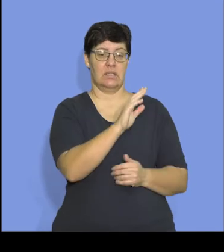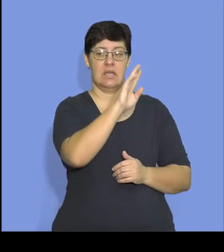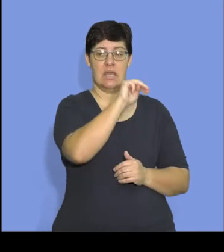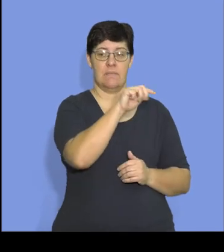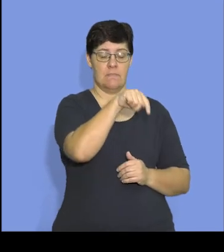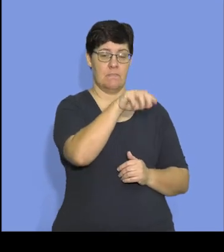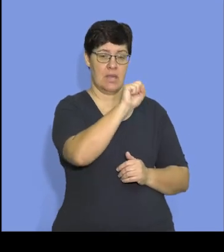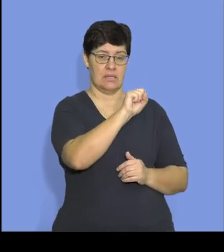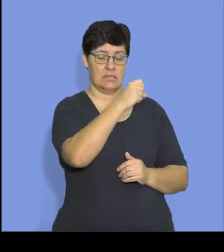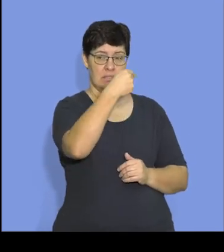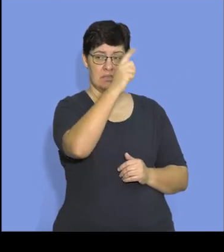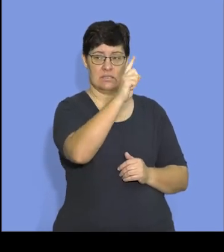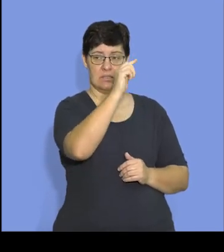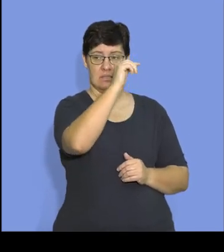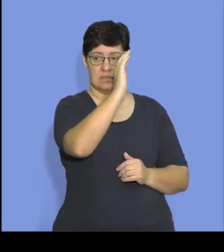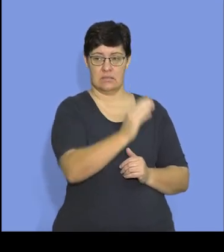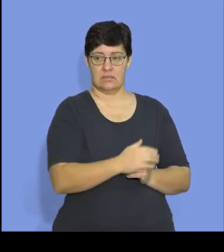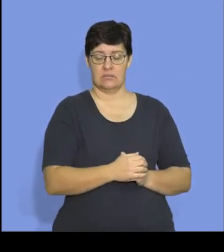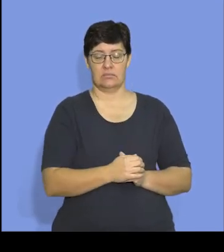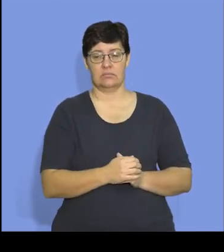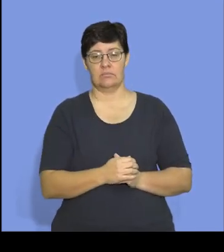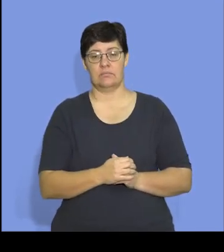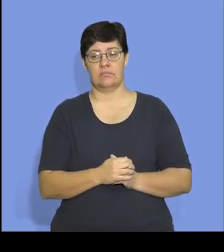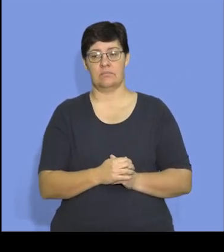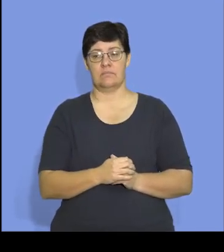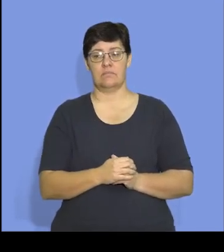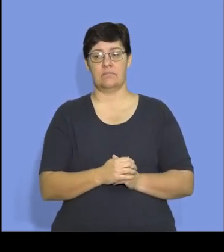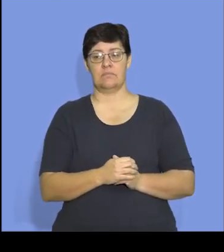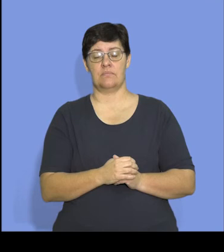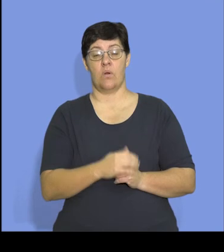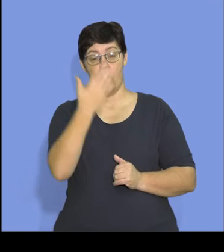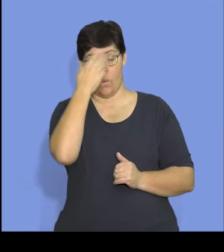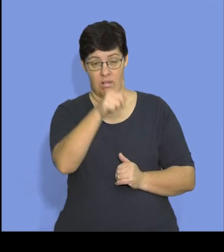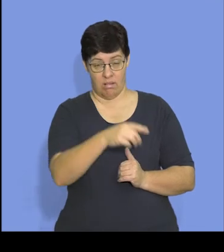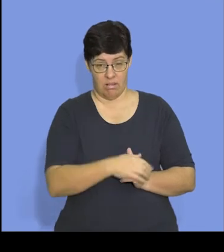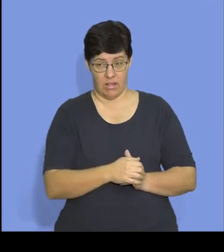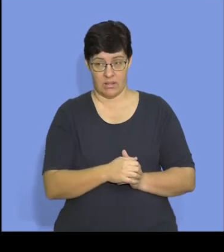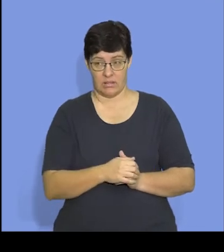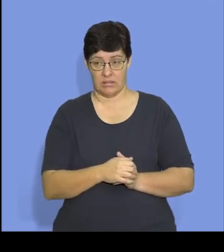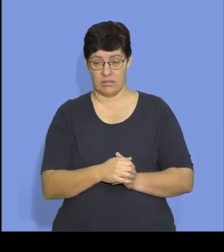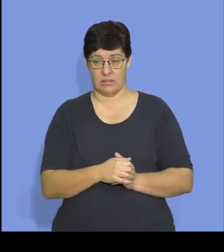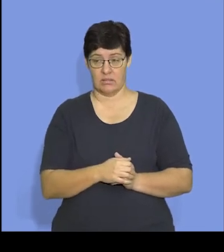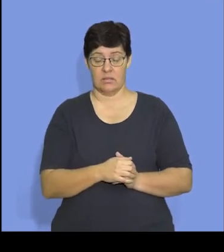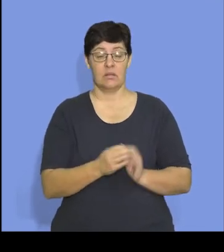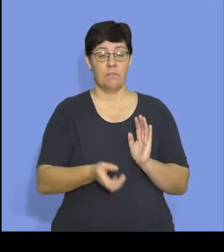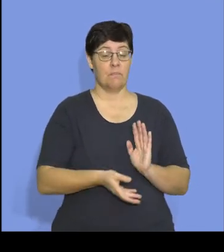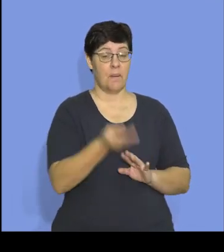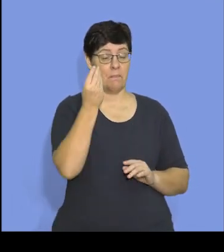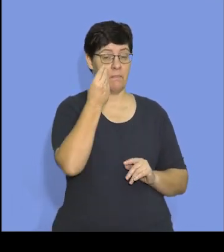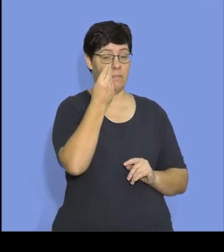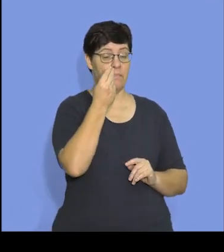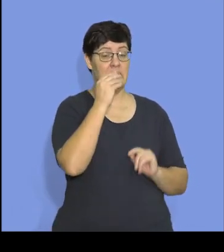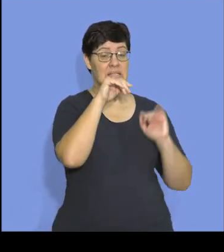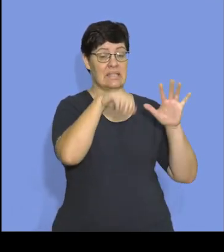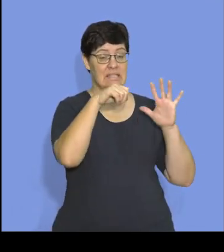And now what we knew, let's close my bracket, is that it left at 16 meters